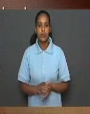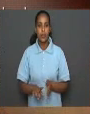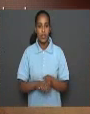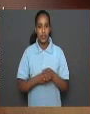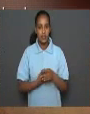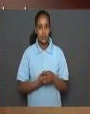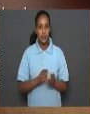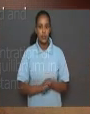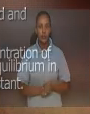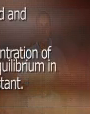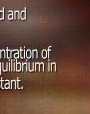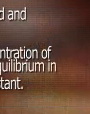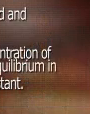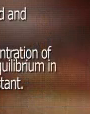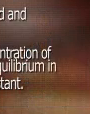Begin.